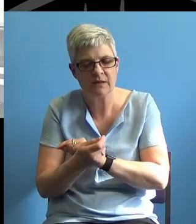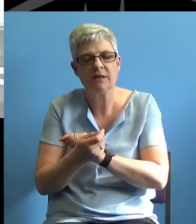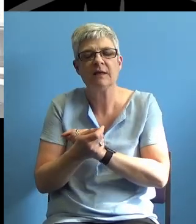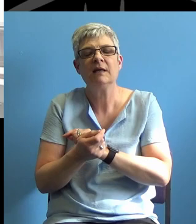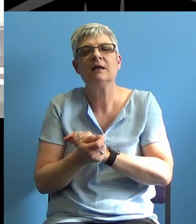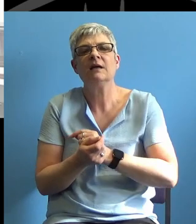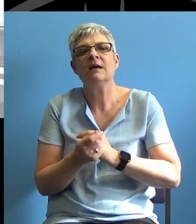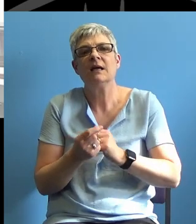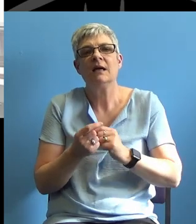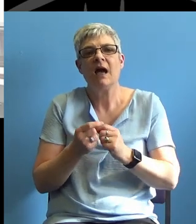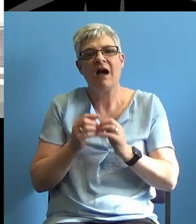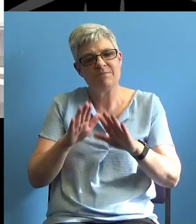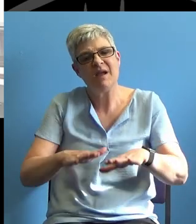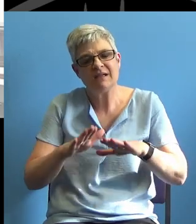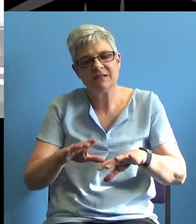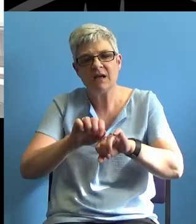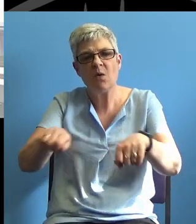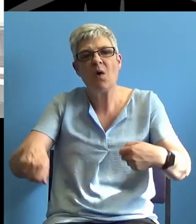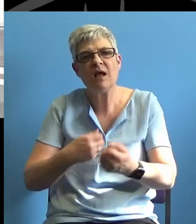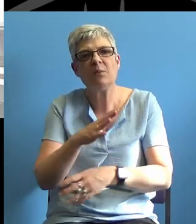country.